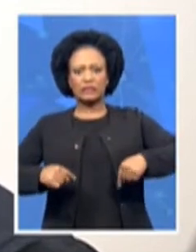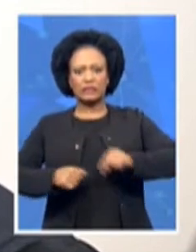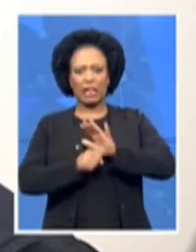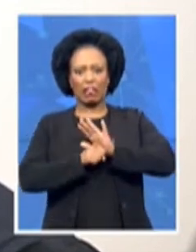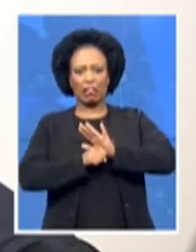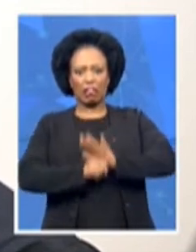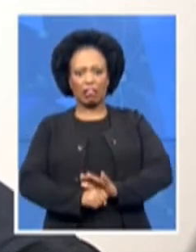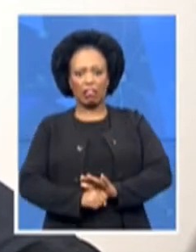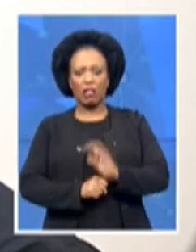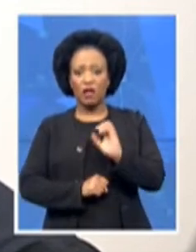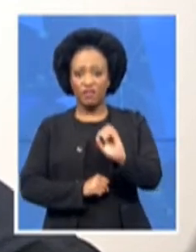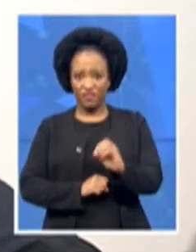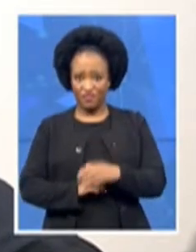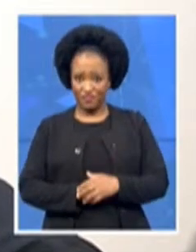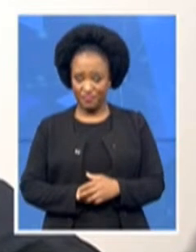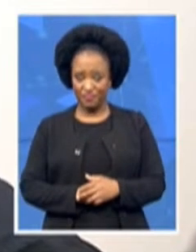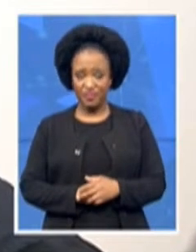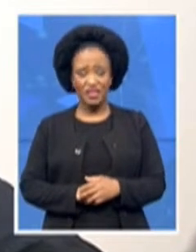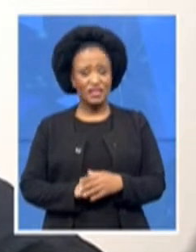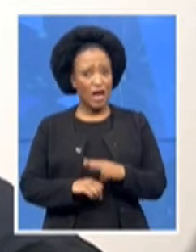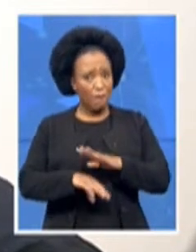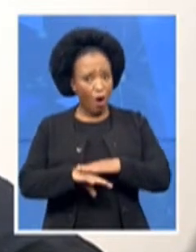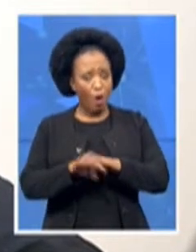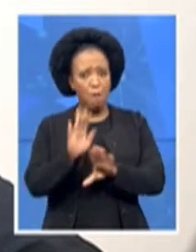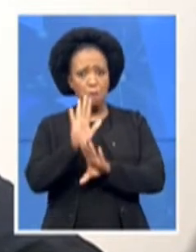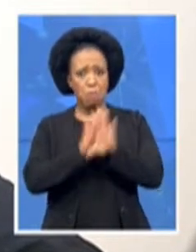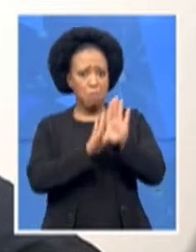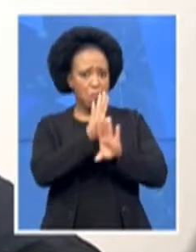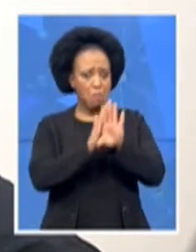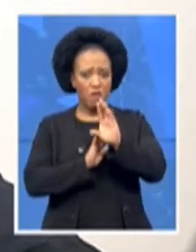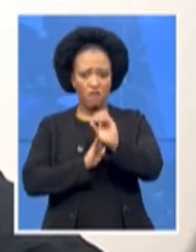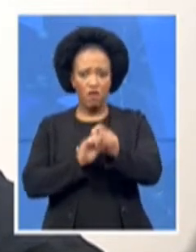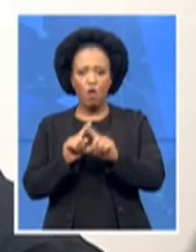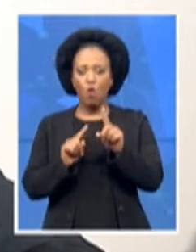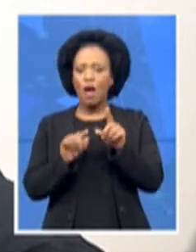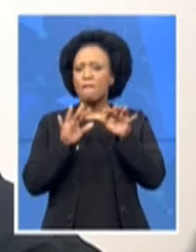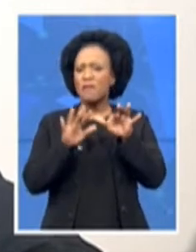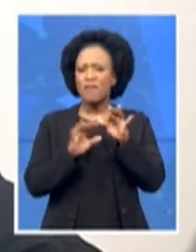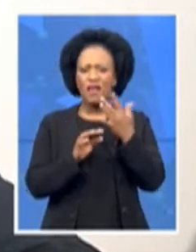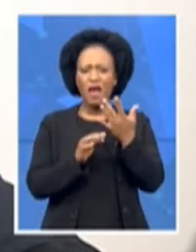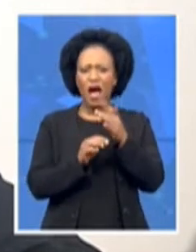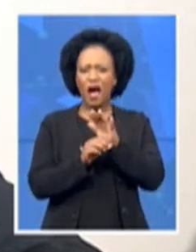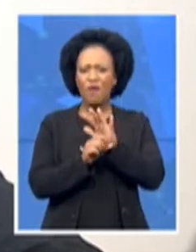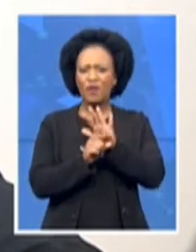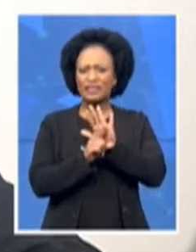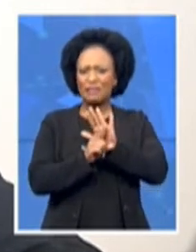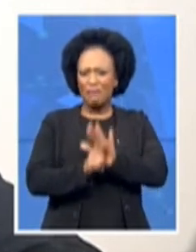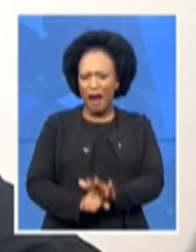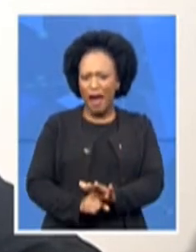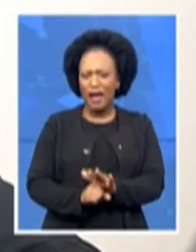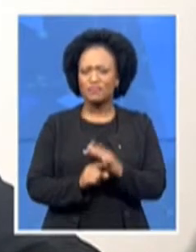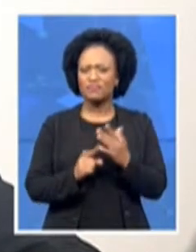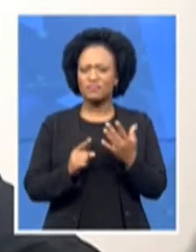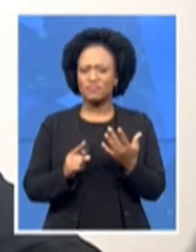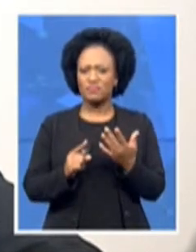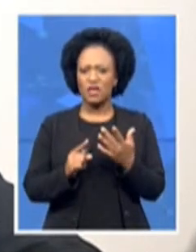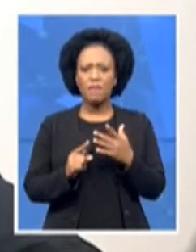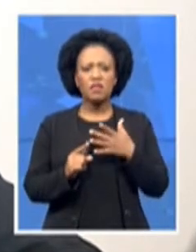suicide because people are depressed. You know, they can't do the things which they like to do. So we're